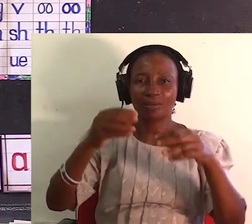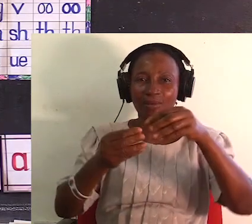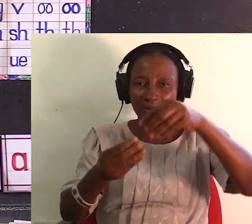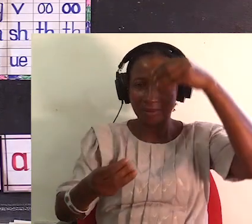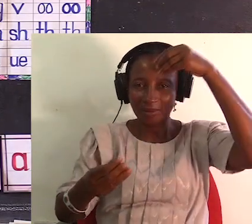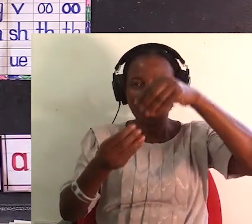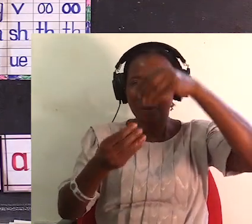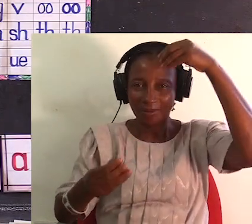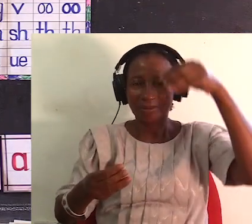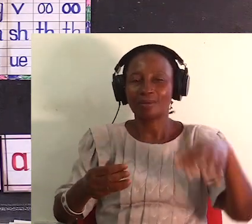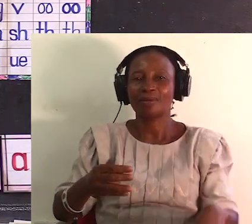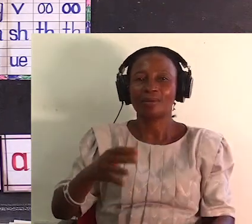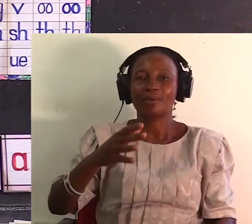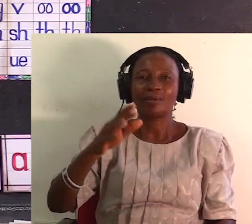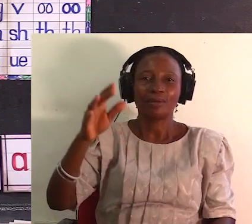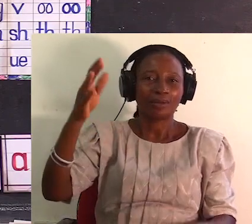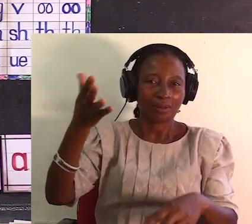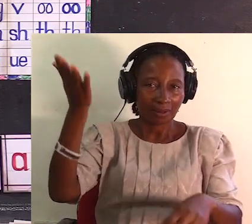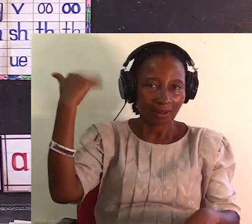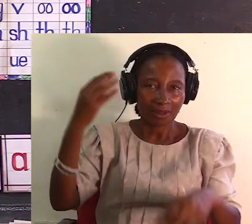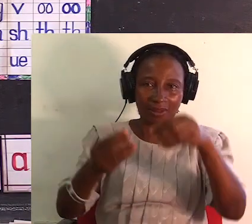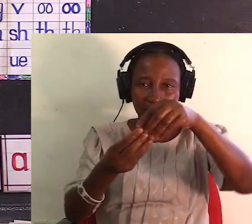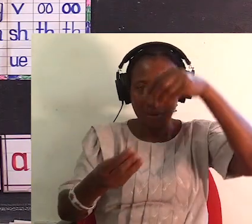You've learned about blending.